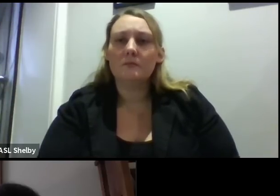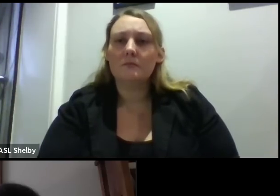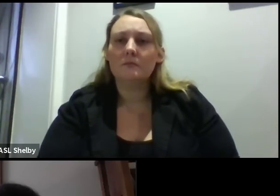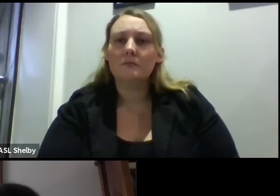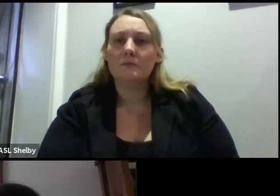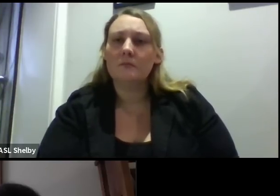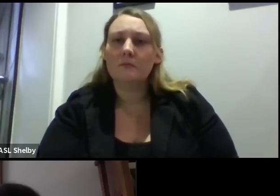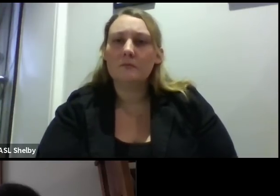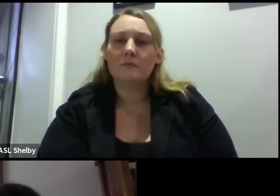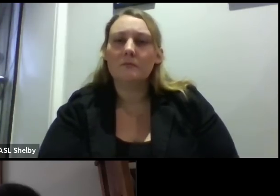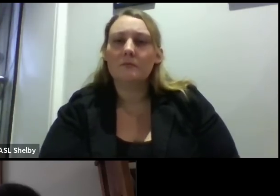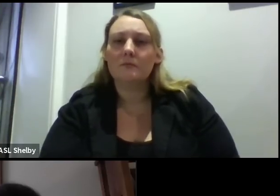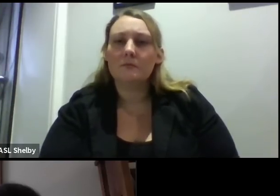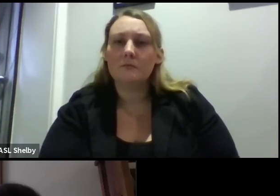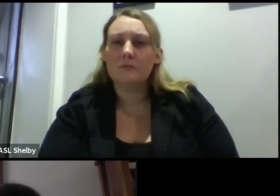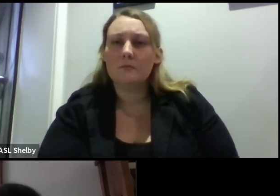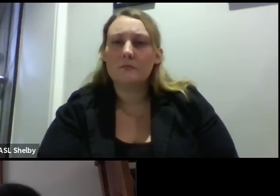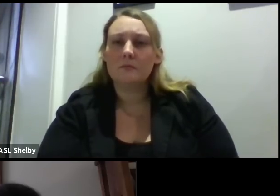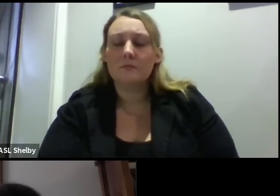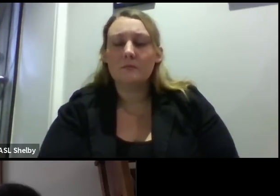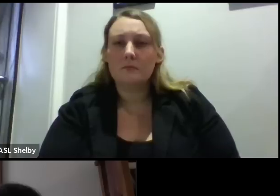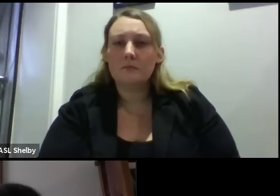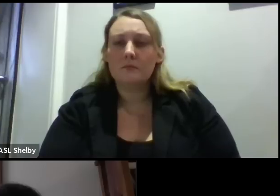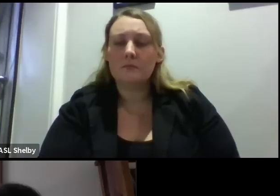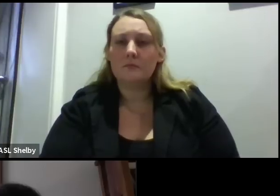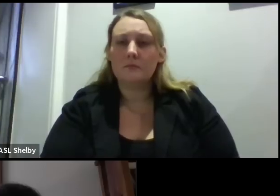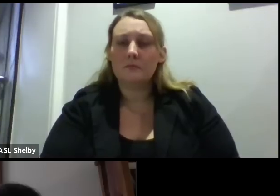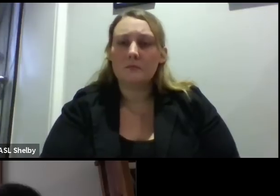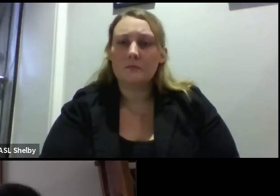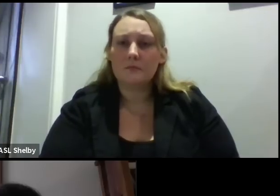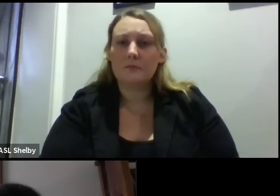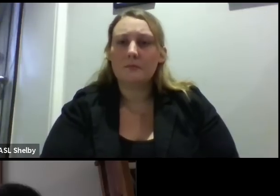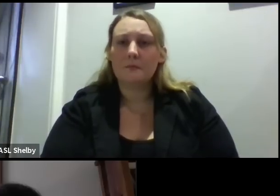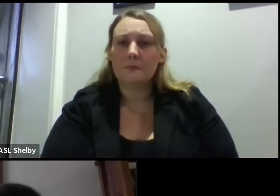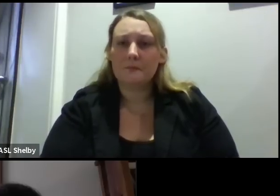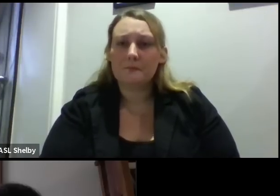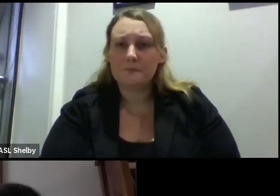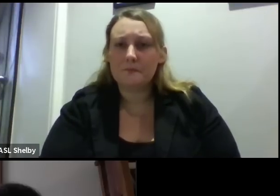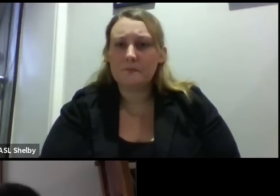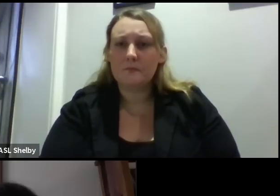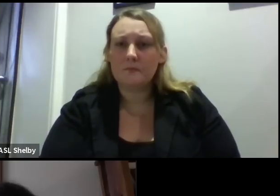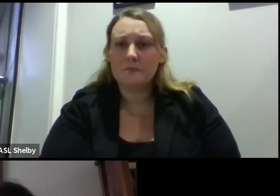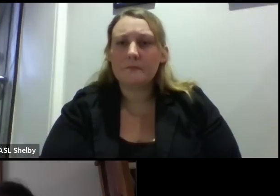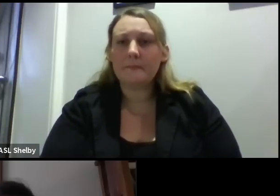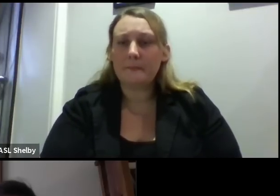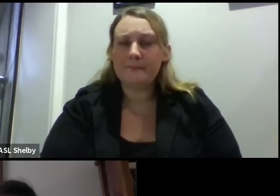pepper spray por simplemente estar grabando un video y vestida sexy.